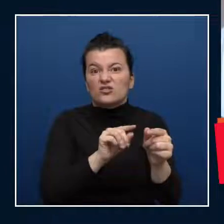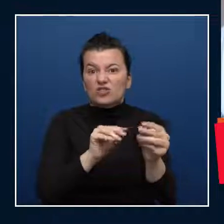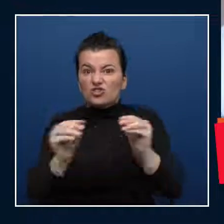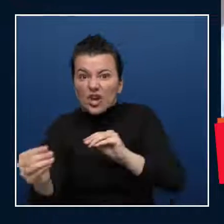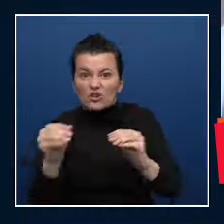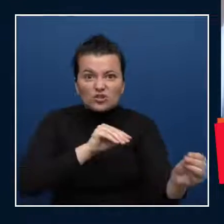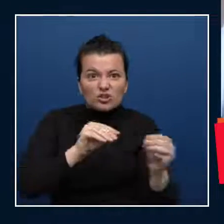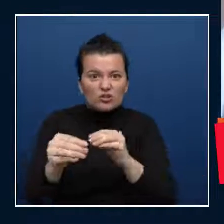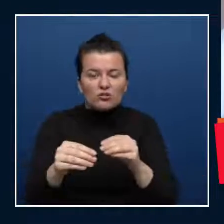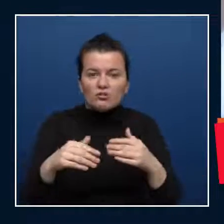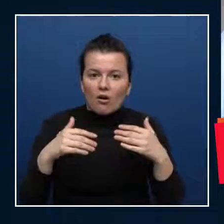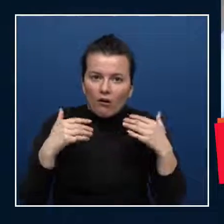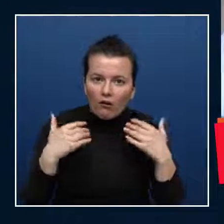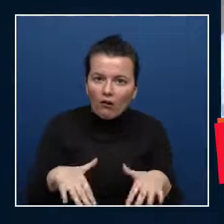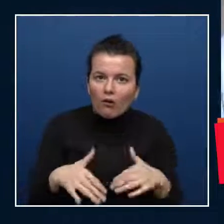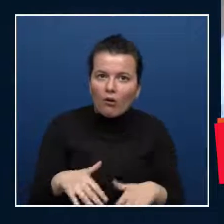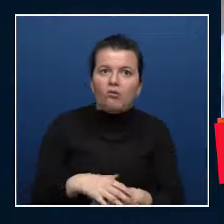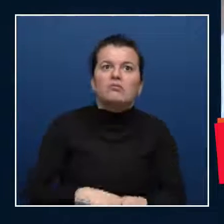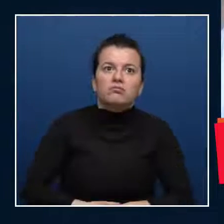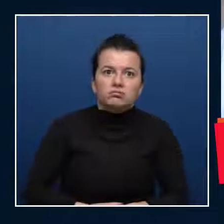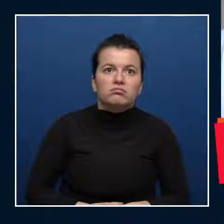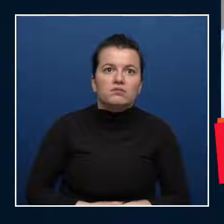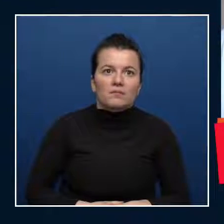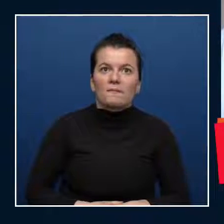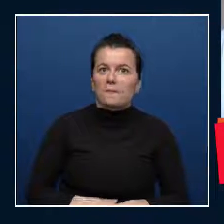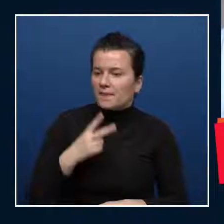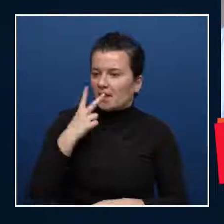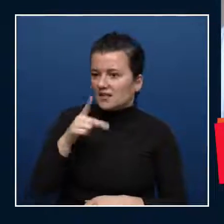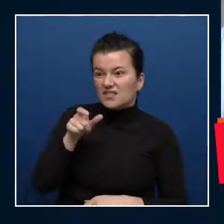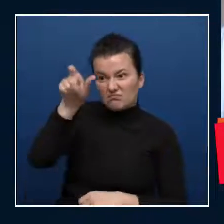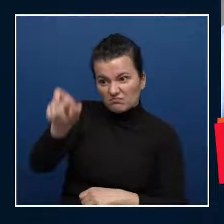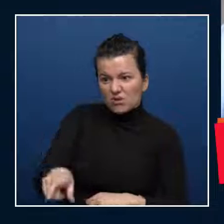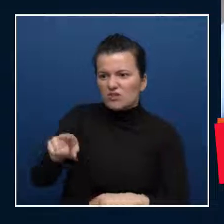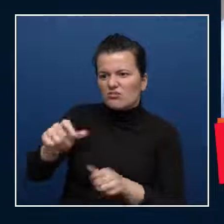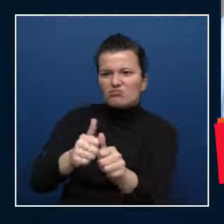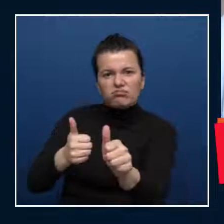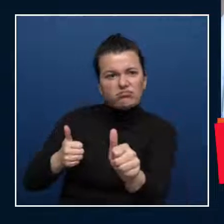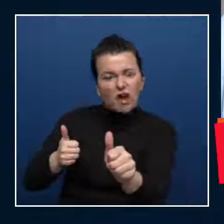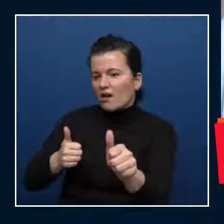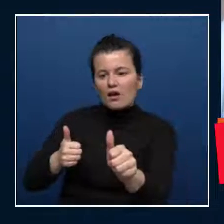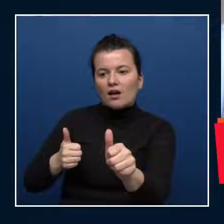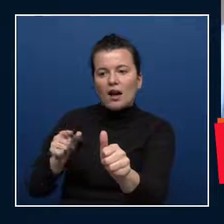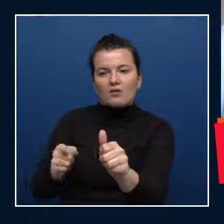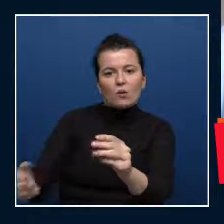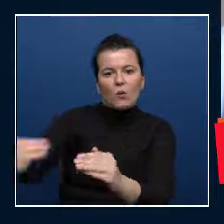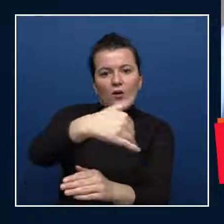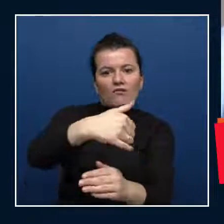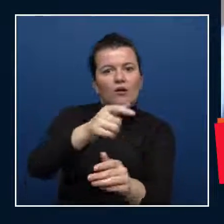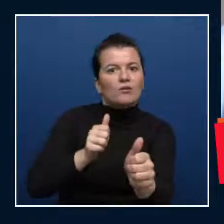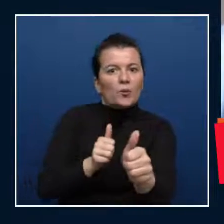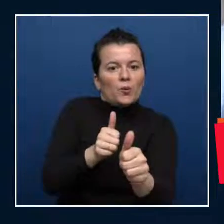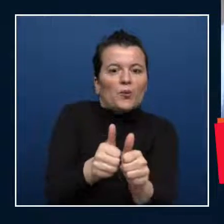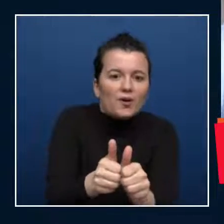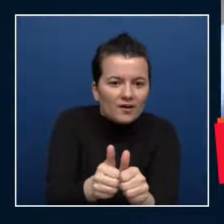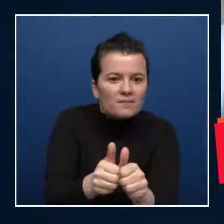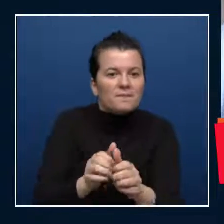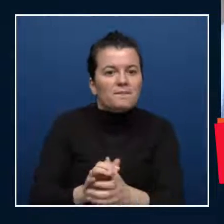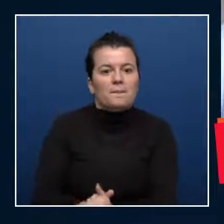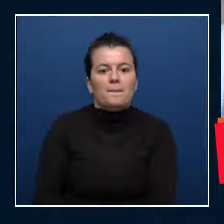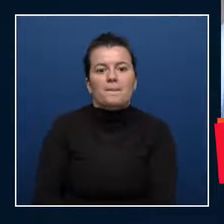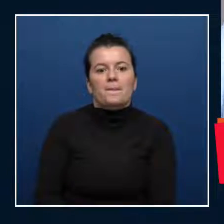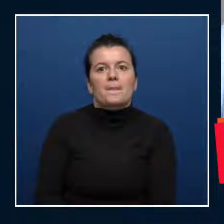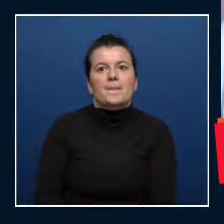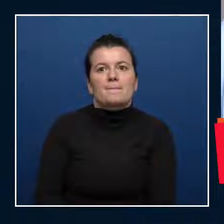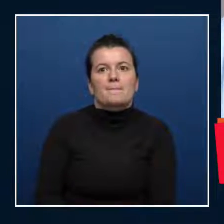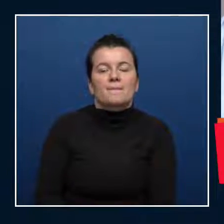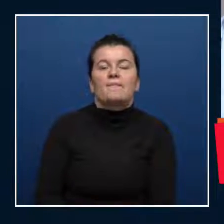the more it learns from the real user experience. It's pretty insightful, and from the demo I